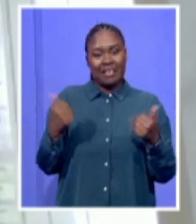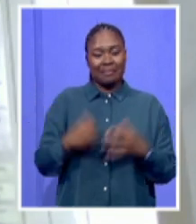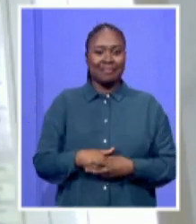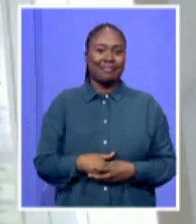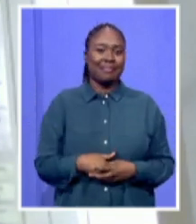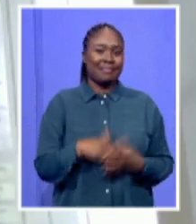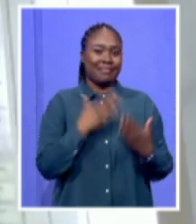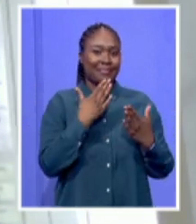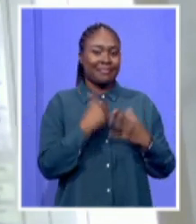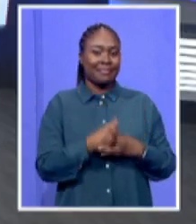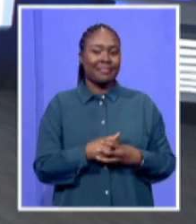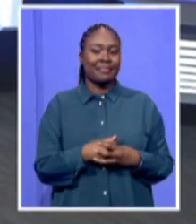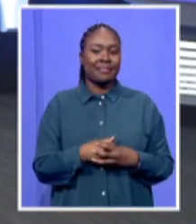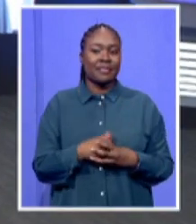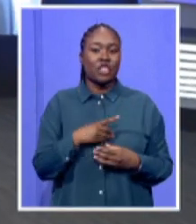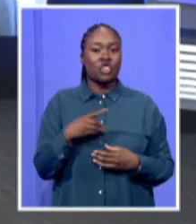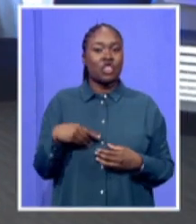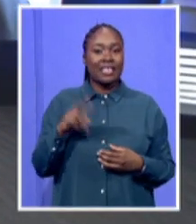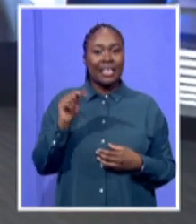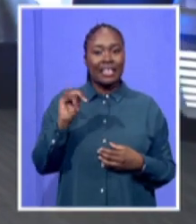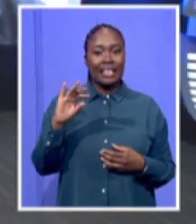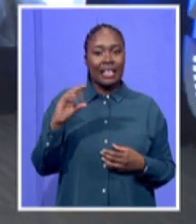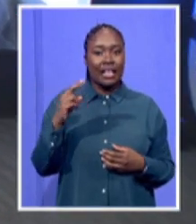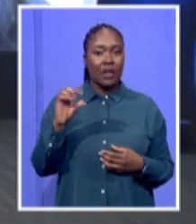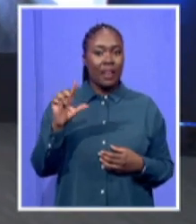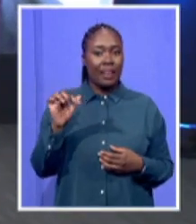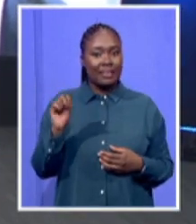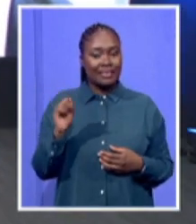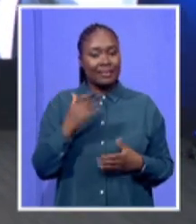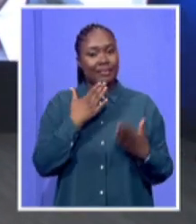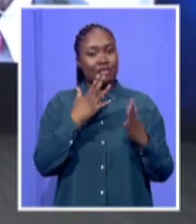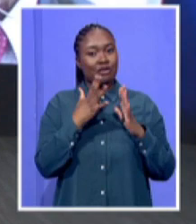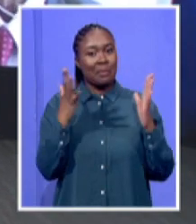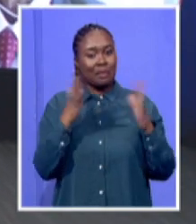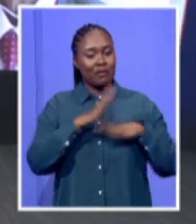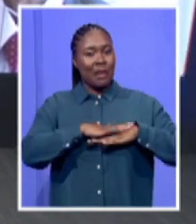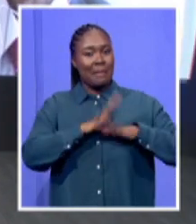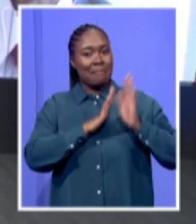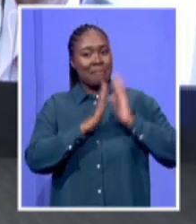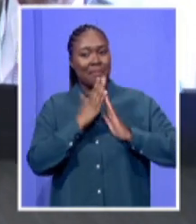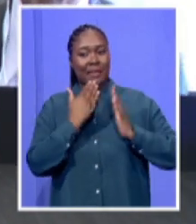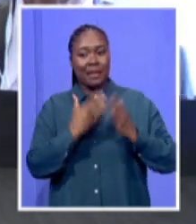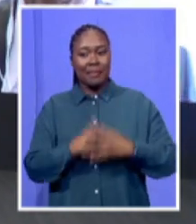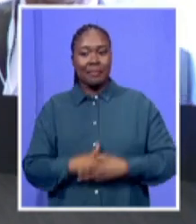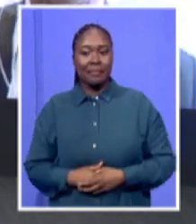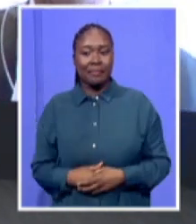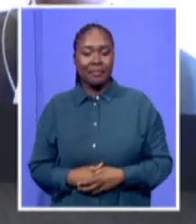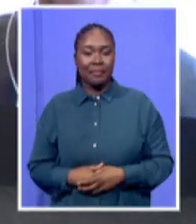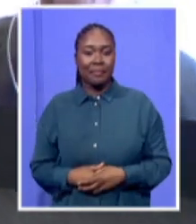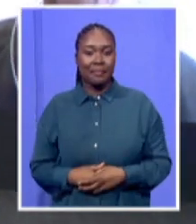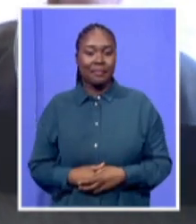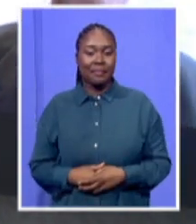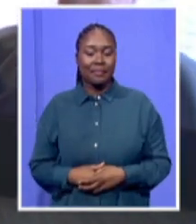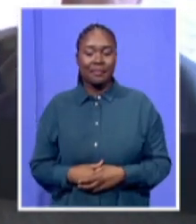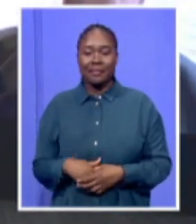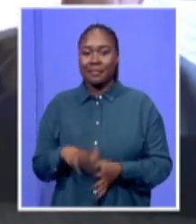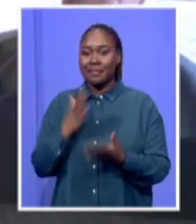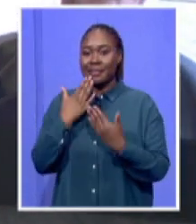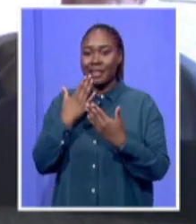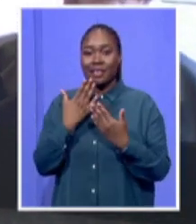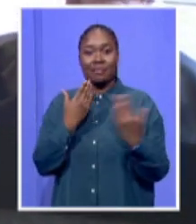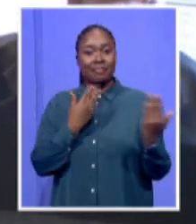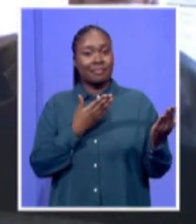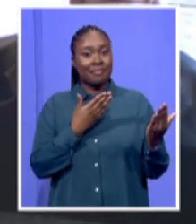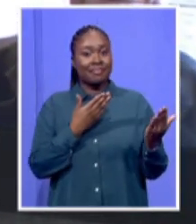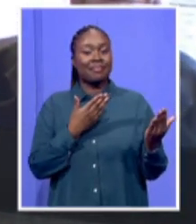you. Dr. Nicholas Crisp, thank you so much for your time this morning. Thank you. Well, there you have it.